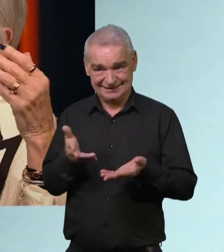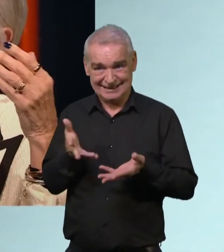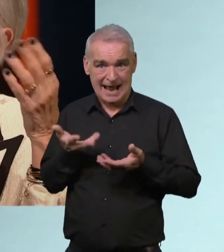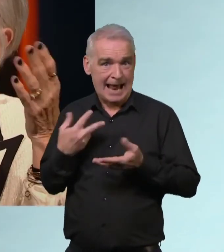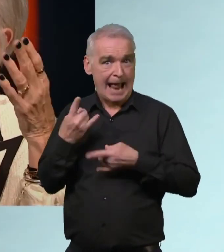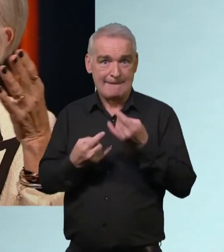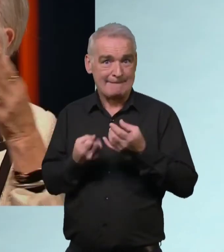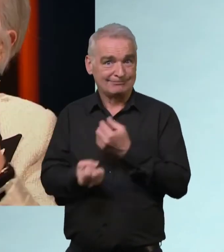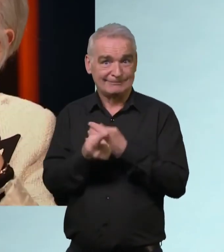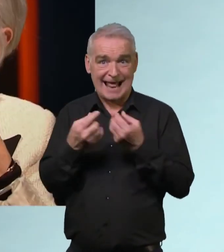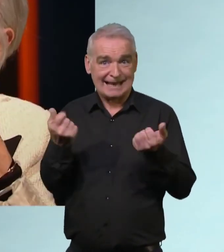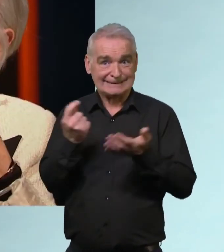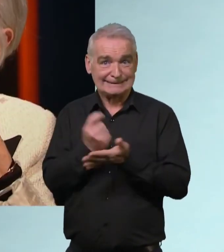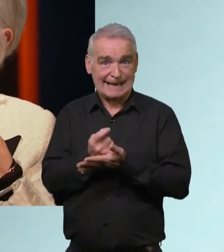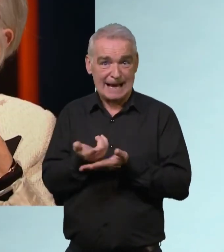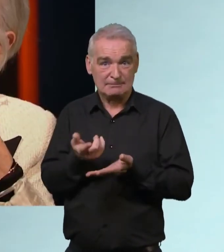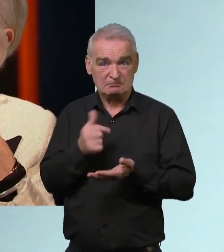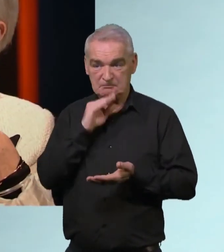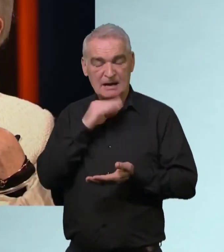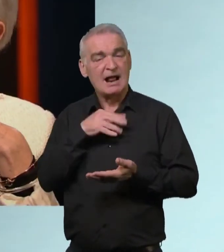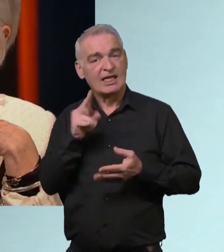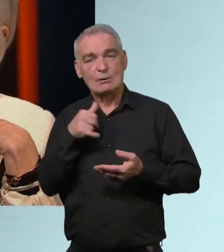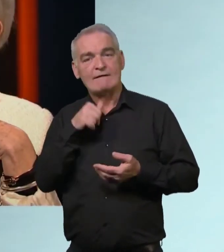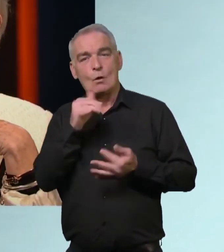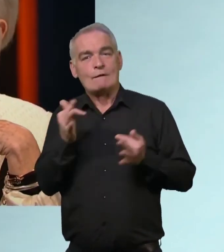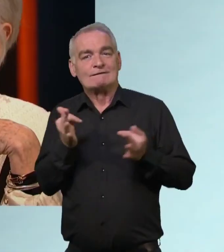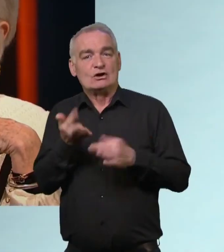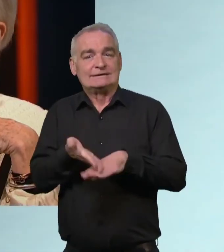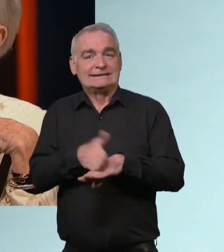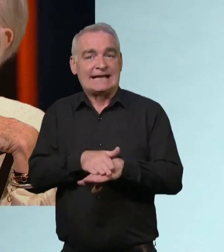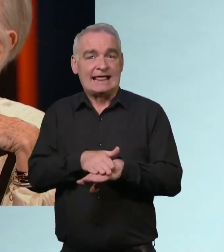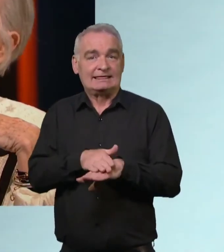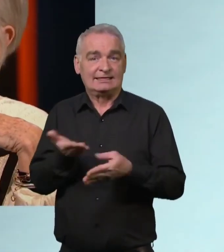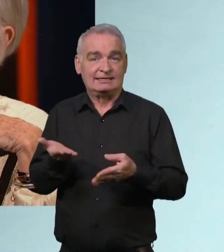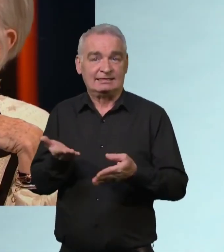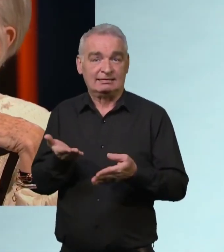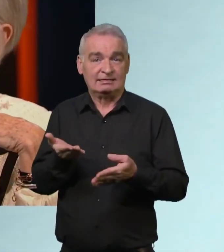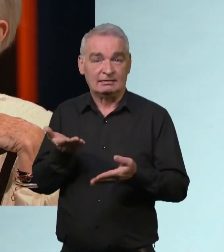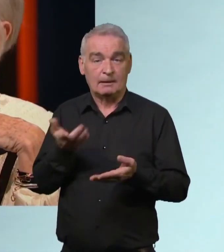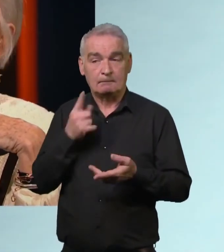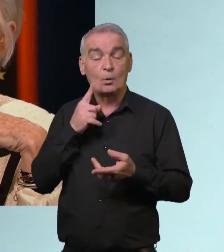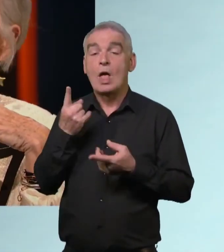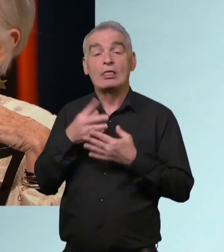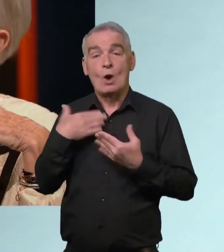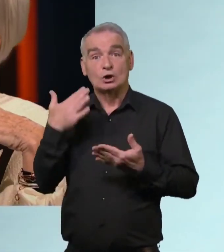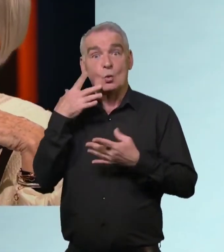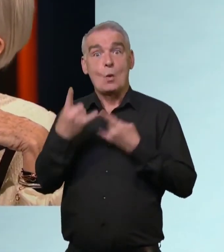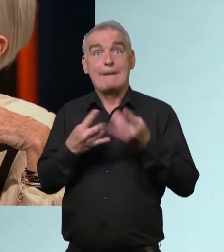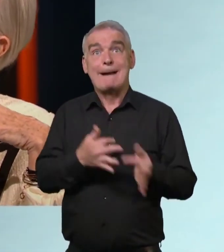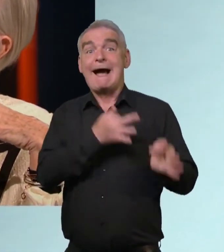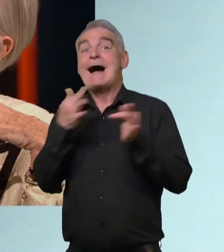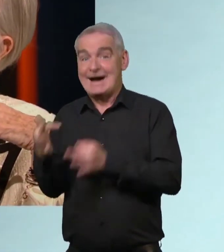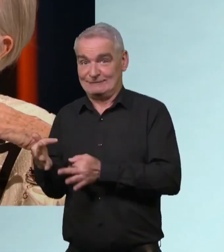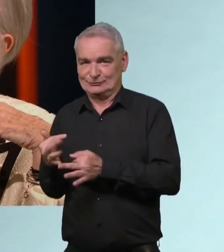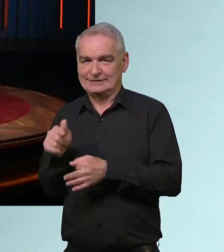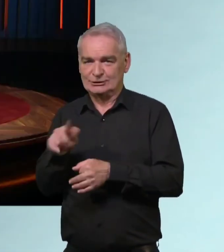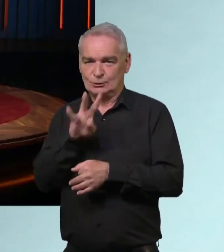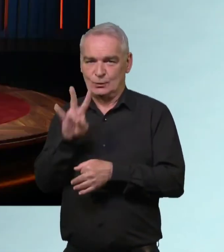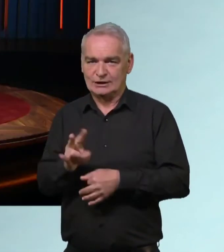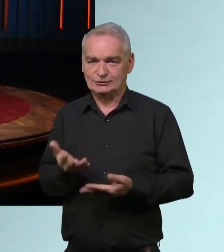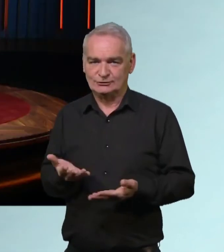And I still don't have a fear of death itself. Who knows what happens afterwards? Well, yeah. I'll come back and tell you. But